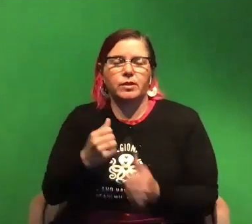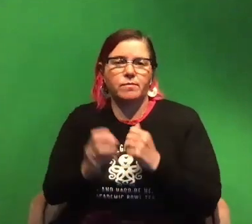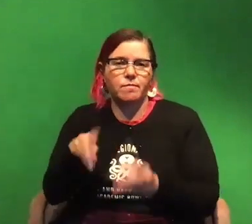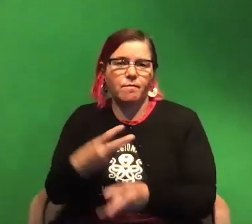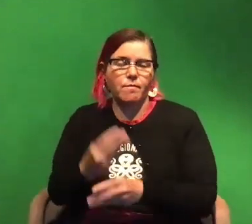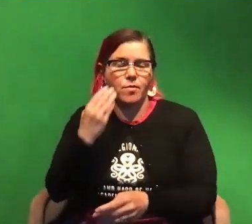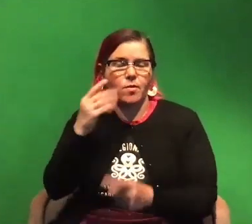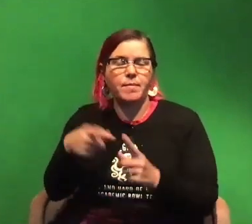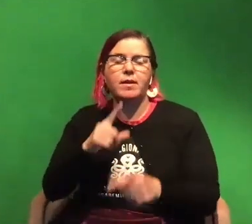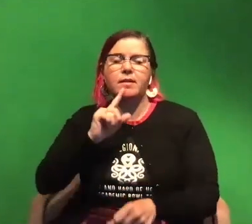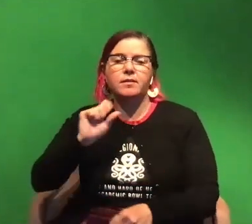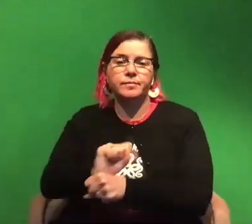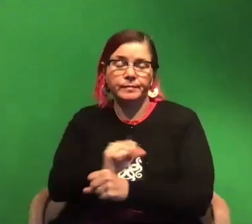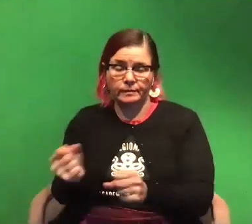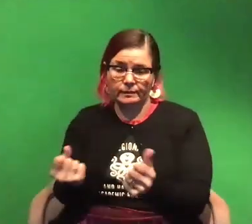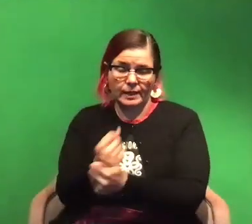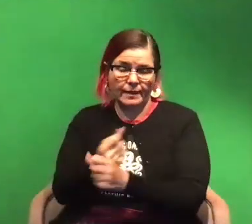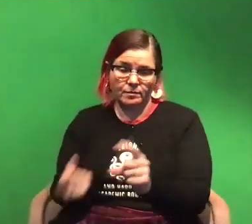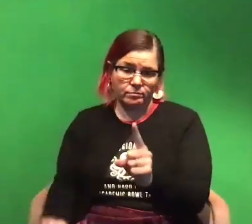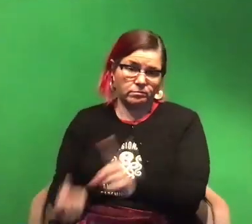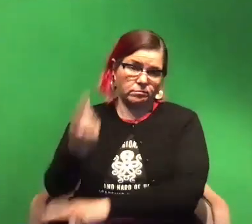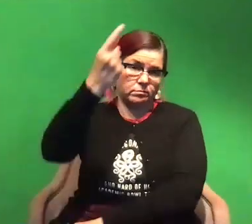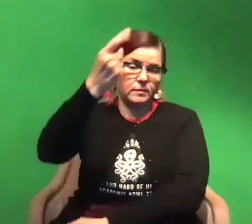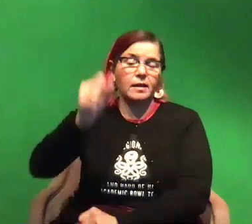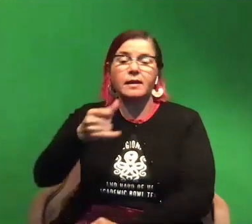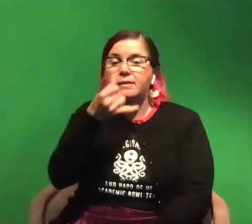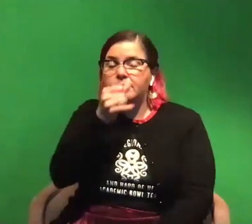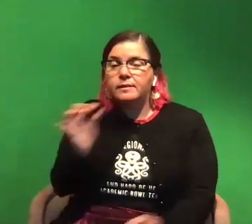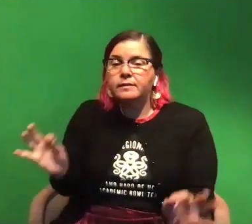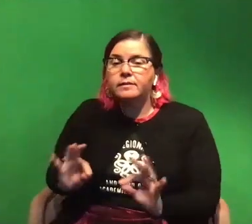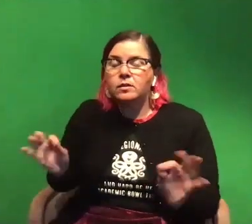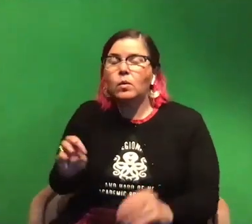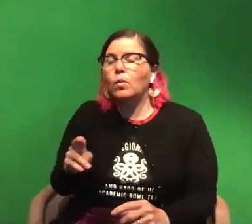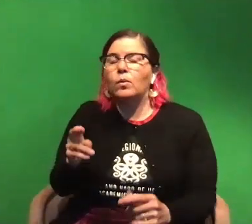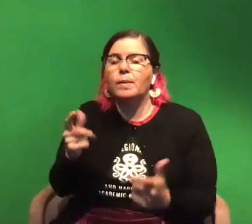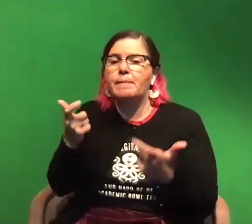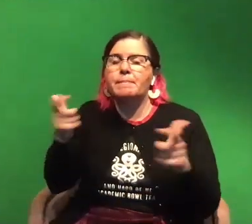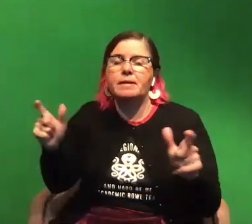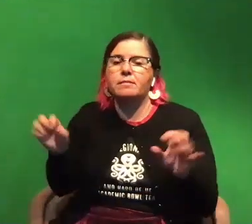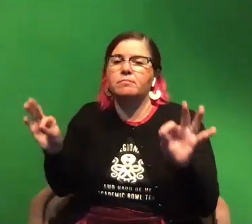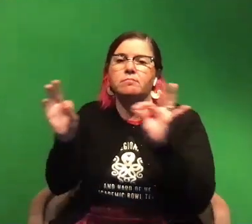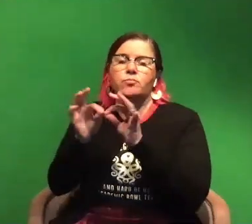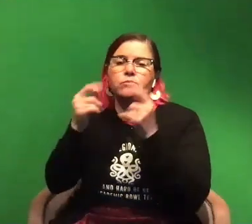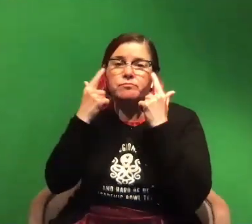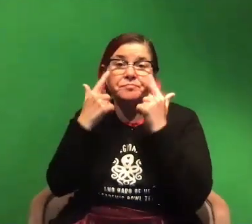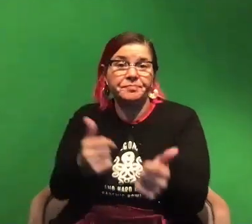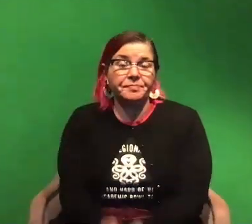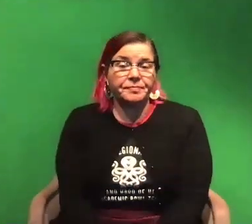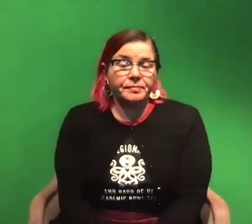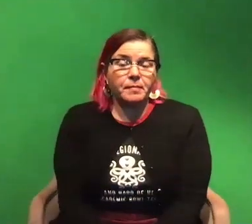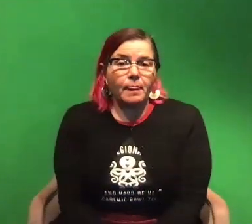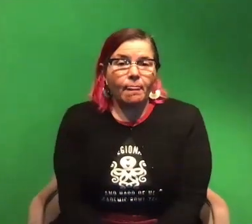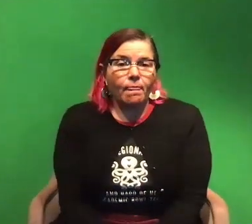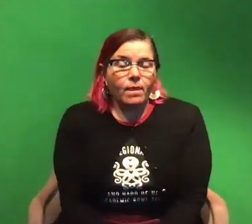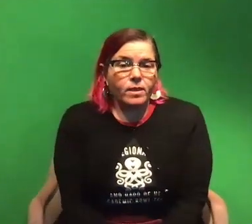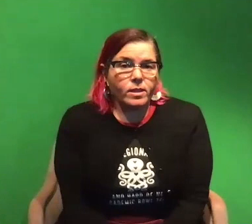world knew about literally anything? It can be as silly and insignificant or like big and important as you'd like.